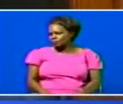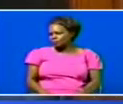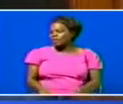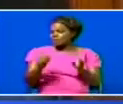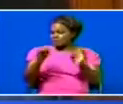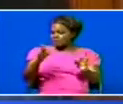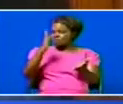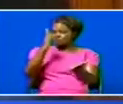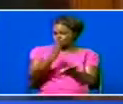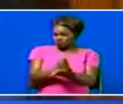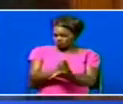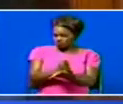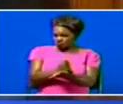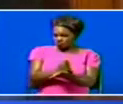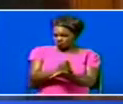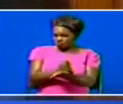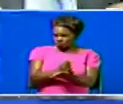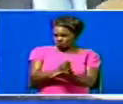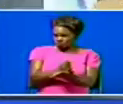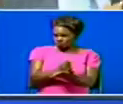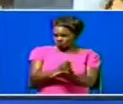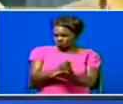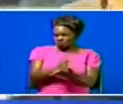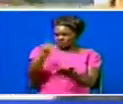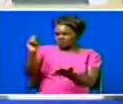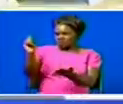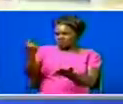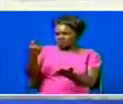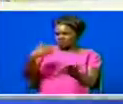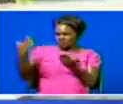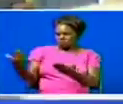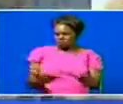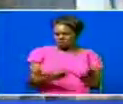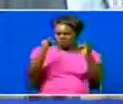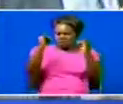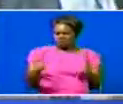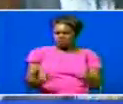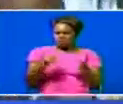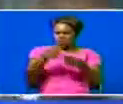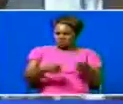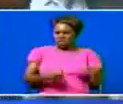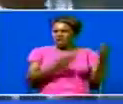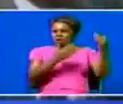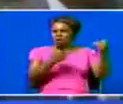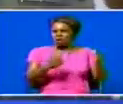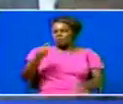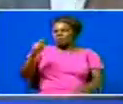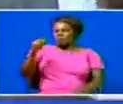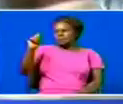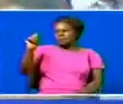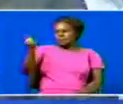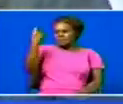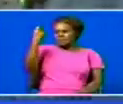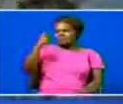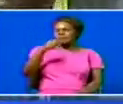And if that, it stands to be indicted. As Kenyans usher in the new year, many are hopeful that the Kenyatta administration